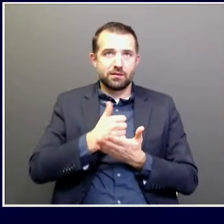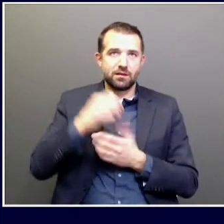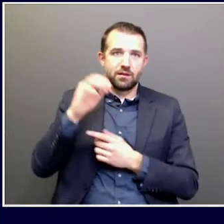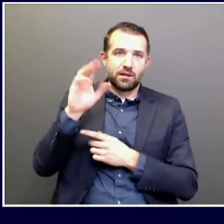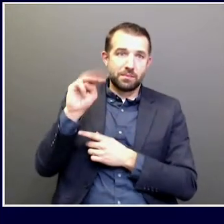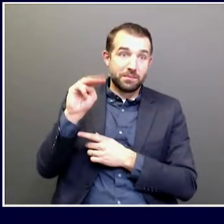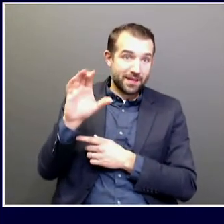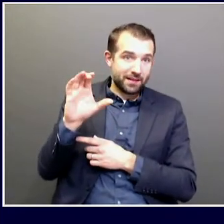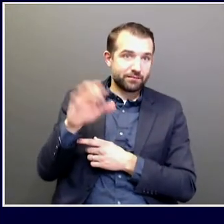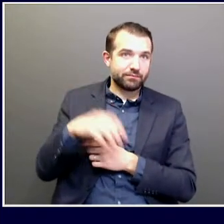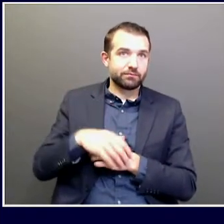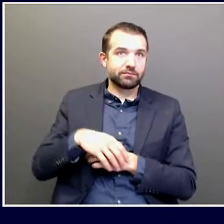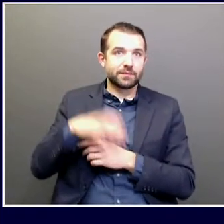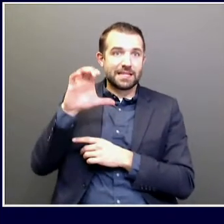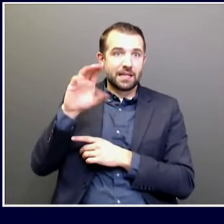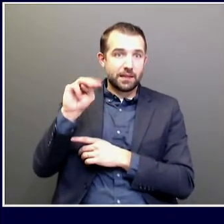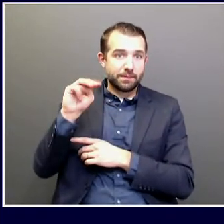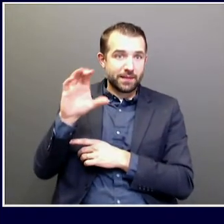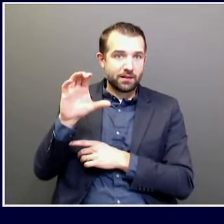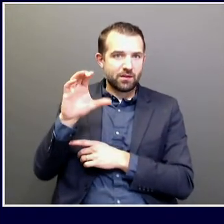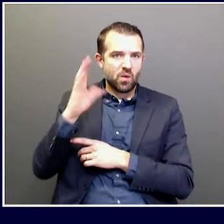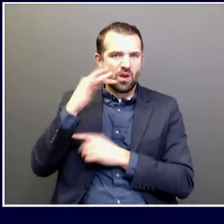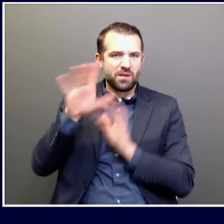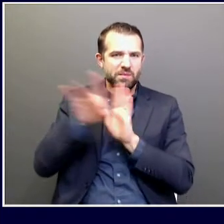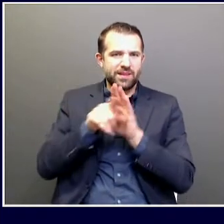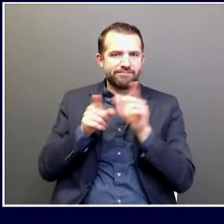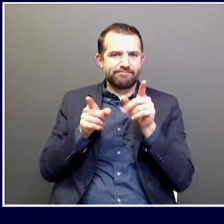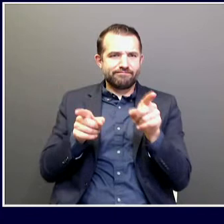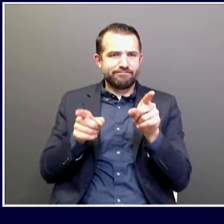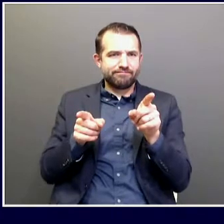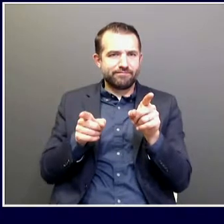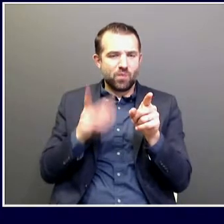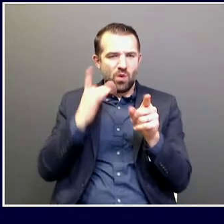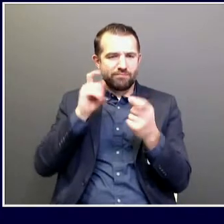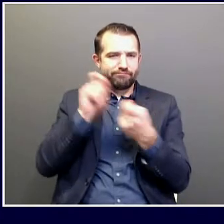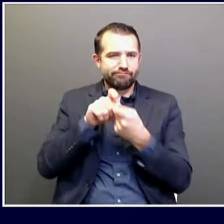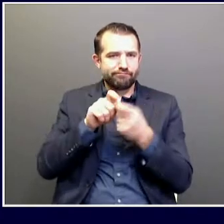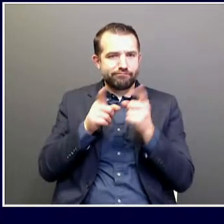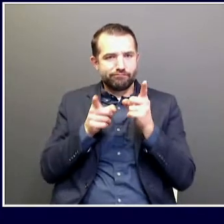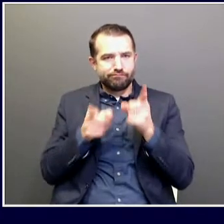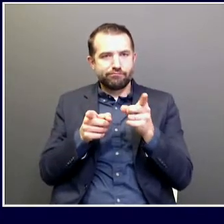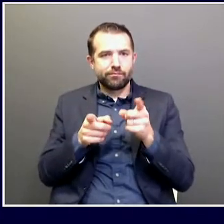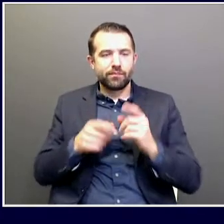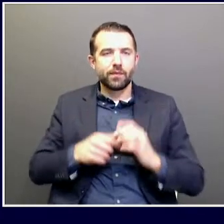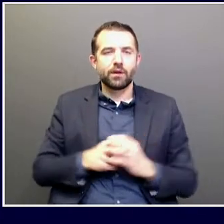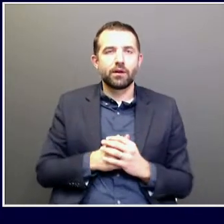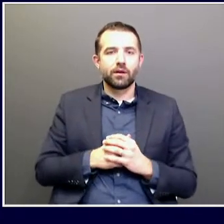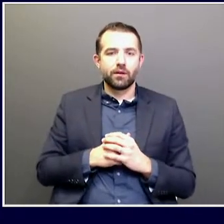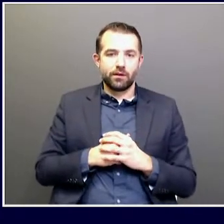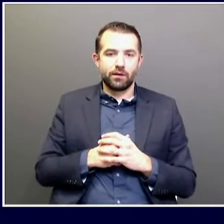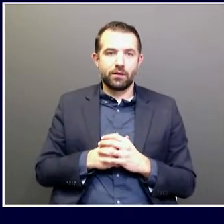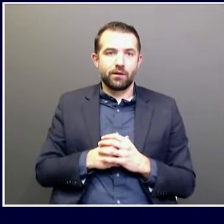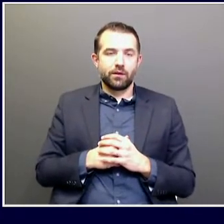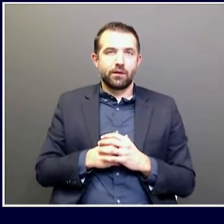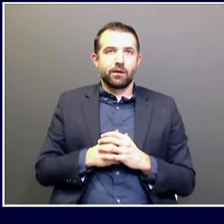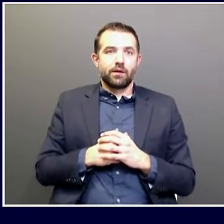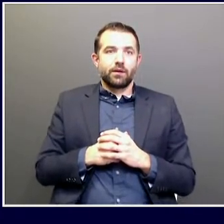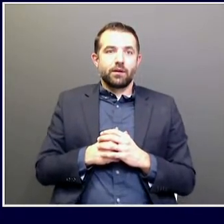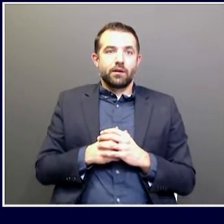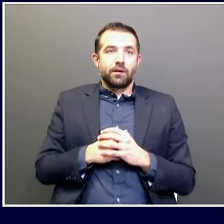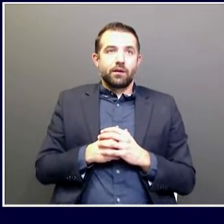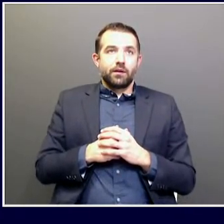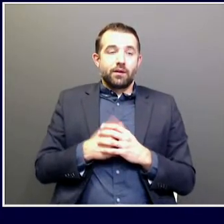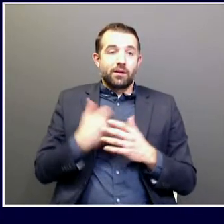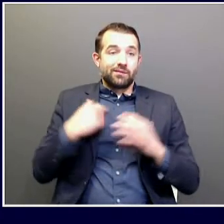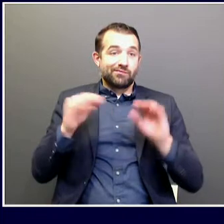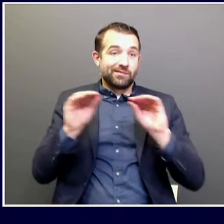chosen to at least get the first group of response teams? So let me actually clarify. They